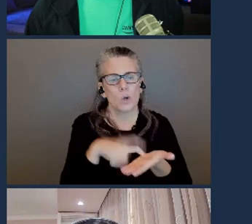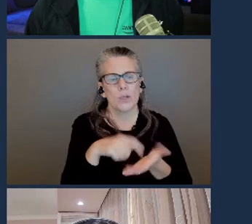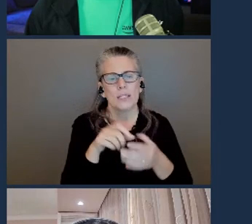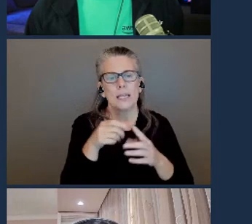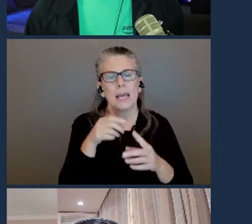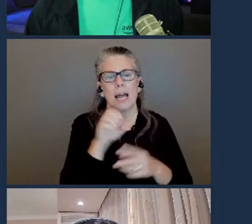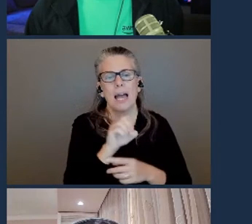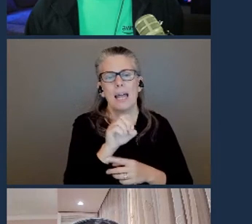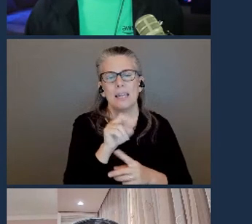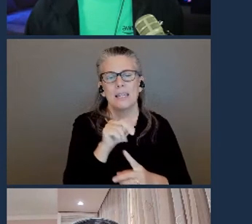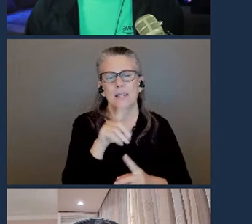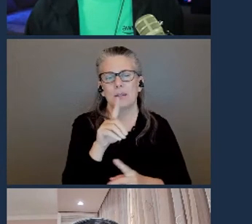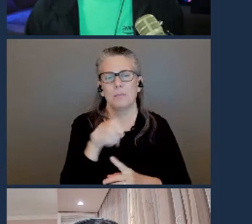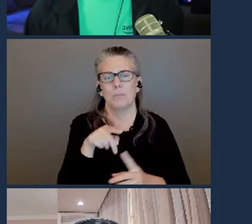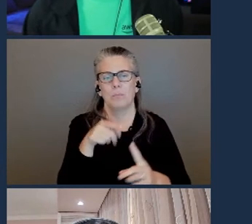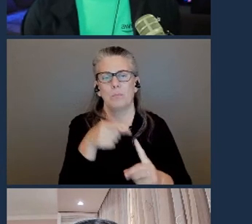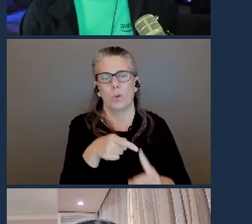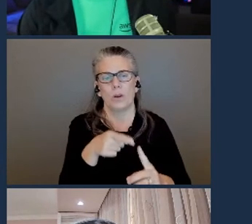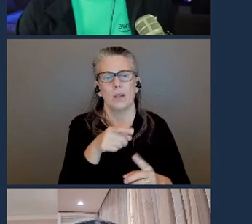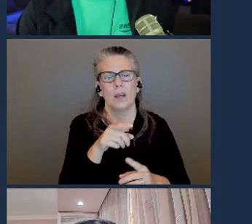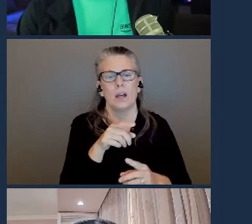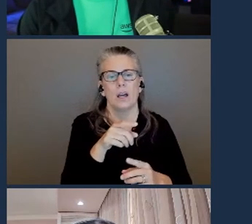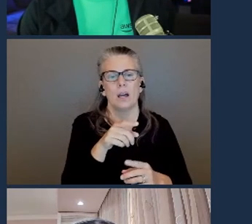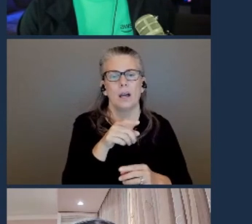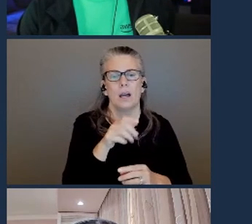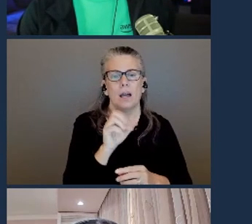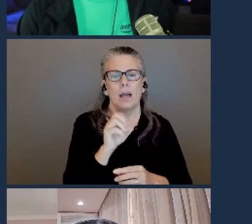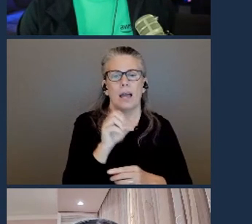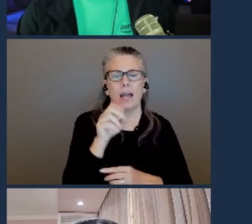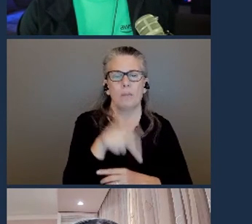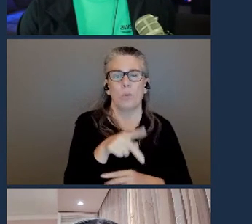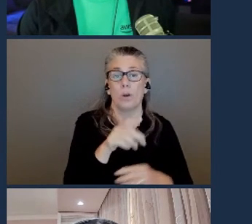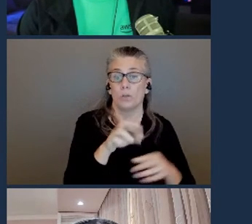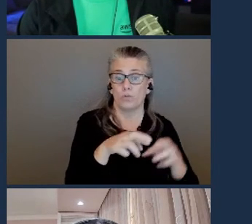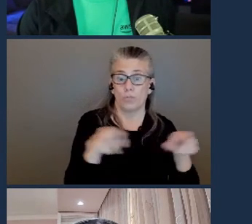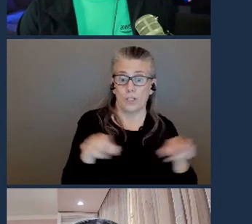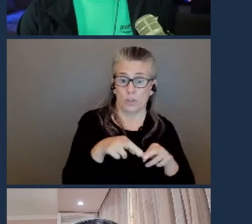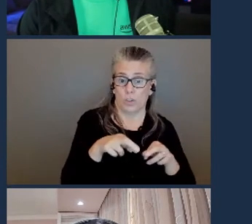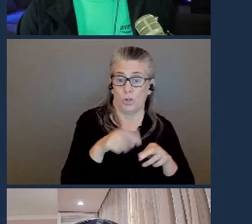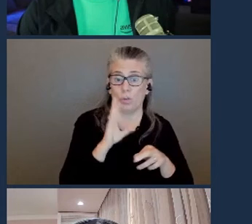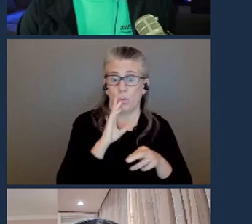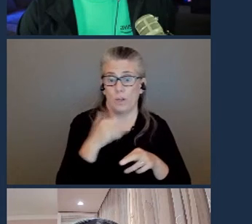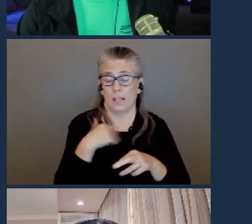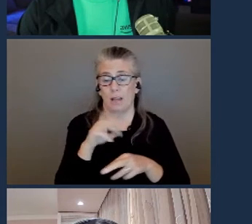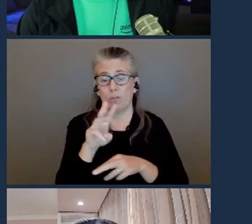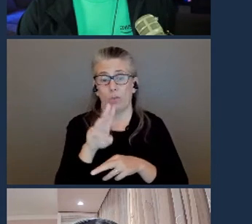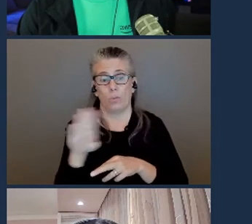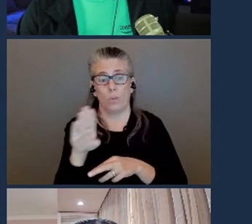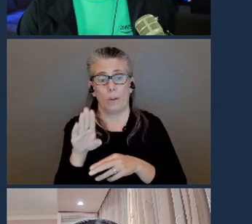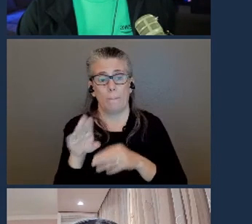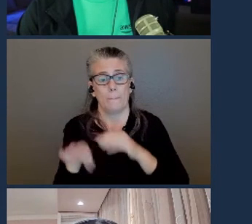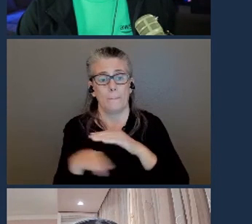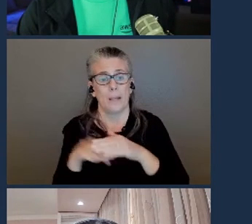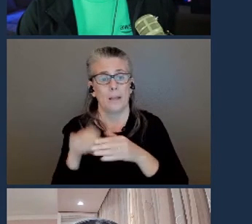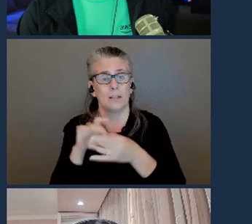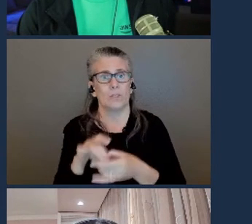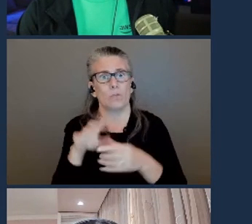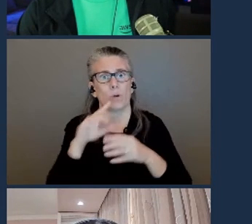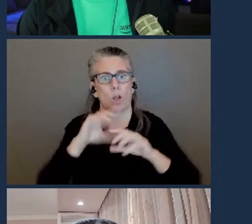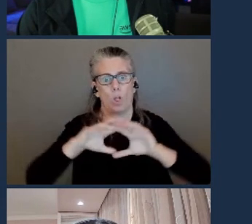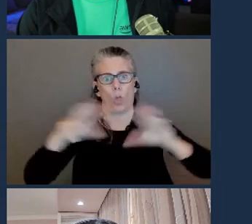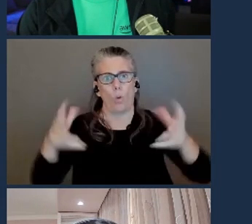ASL. Endpoints are regional. Will there be global endpoints for this kind of case? Like if we have an application that's spread across the